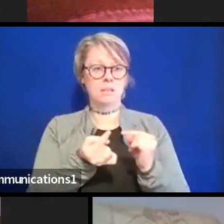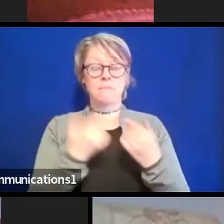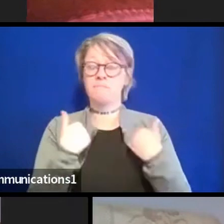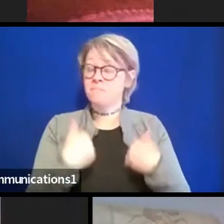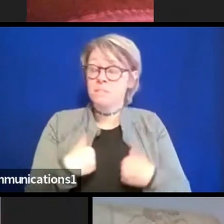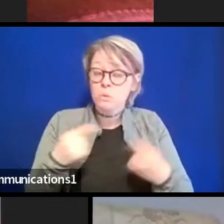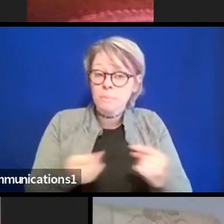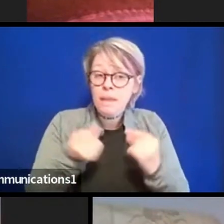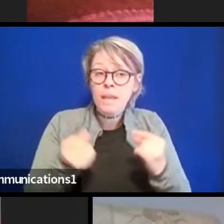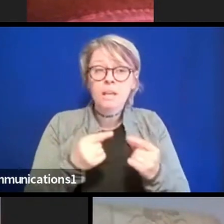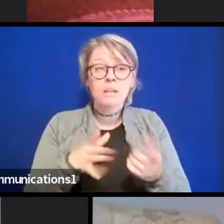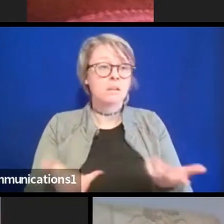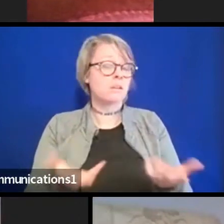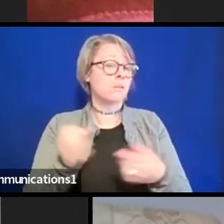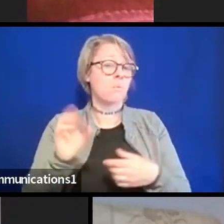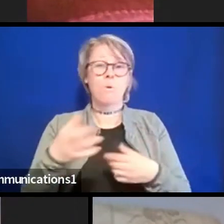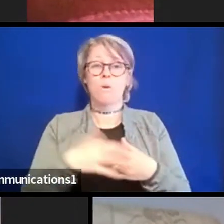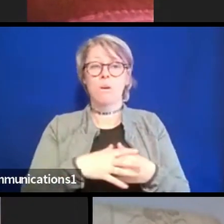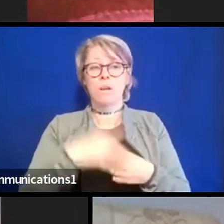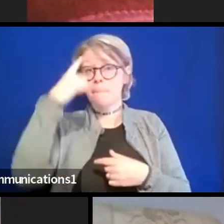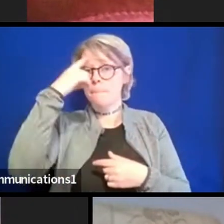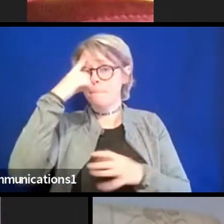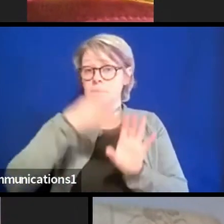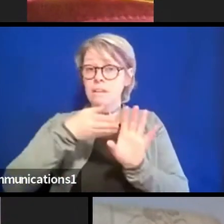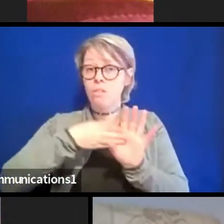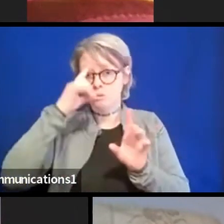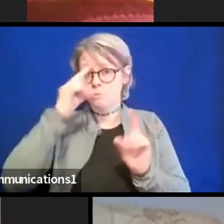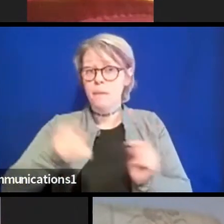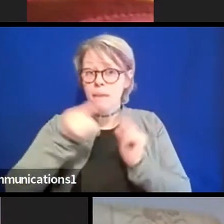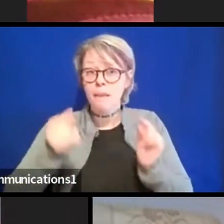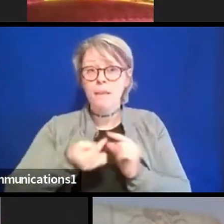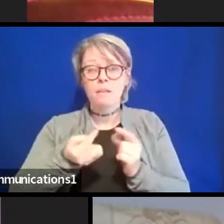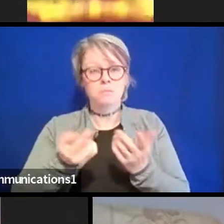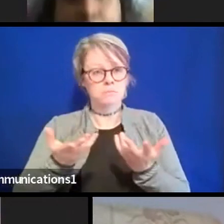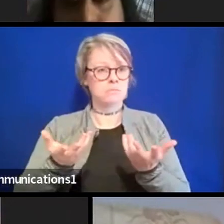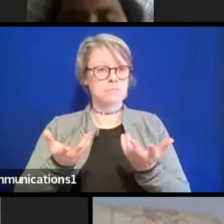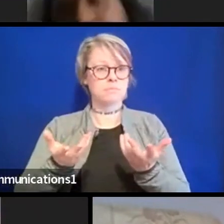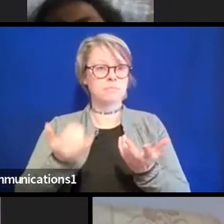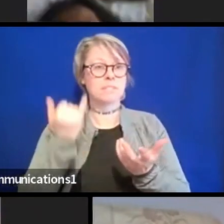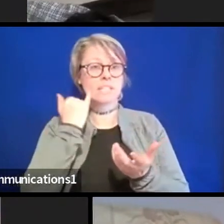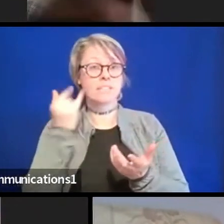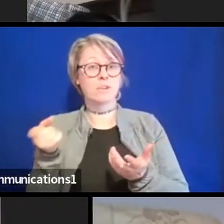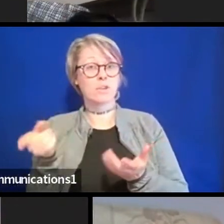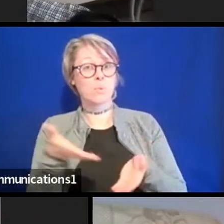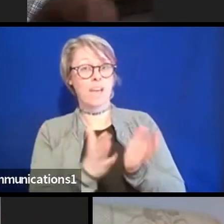pain, it could be psychological pain. If you ask your